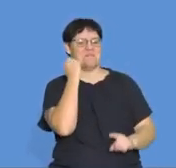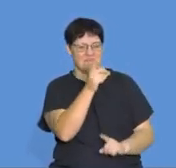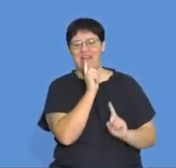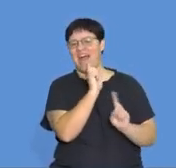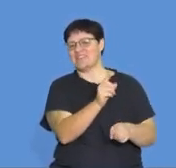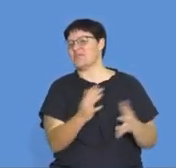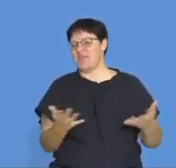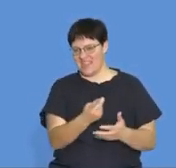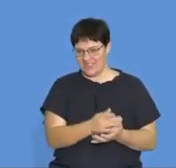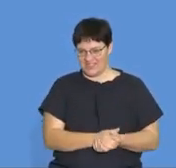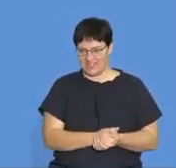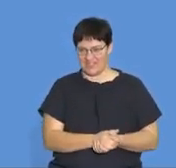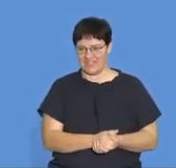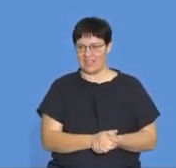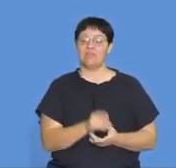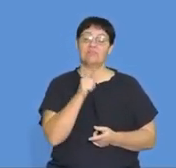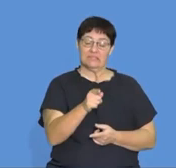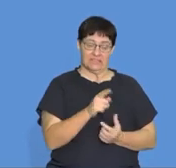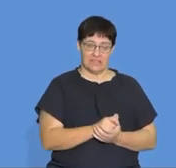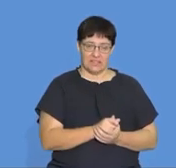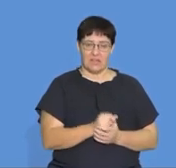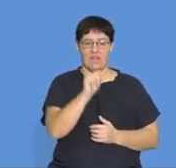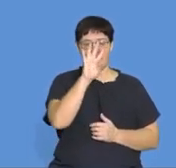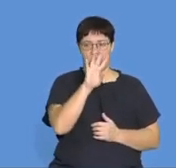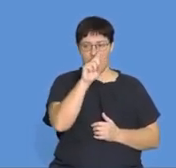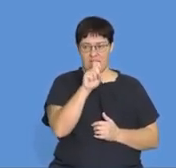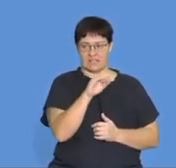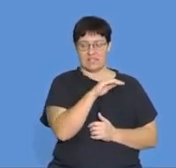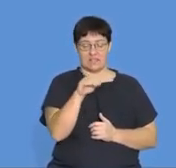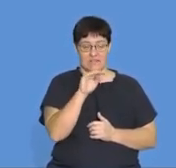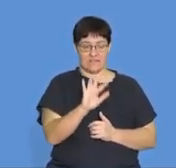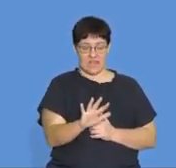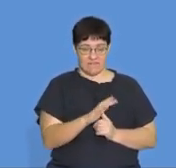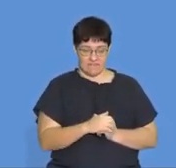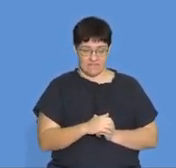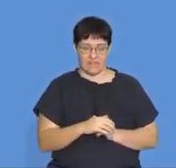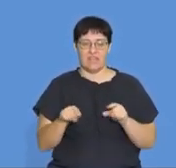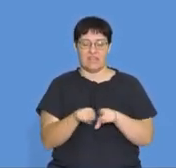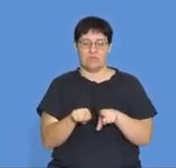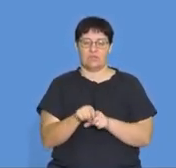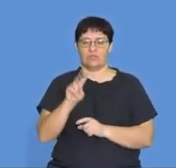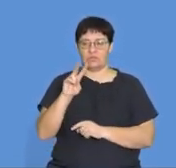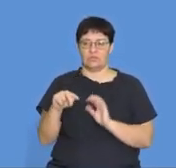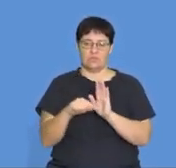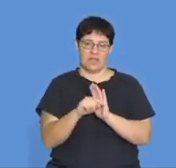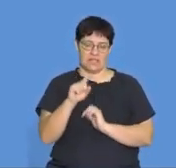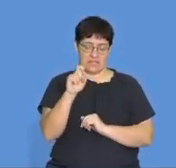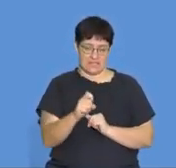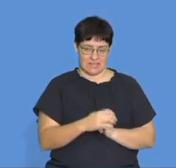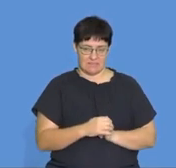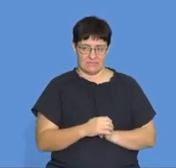see where we are going with this. So this will be 4x divided by 5 equals to